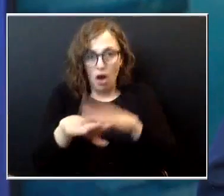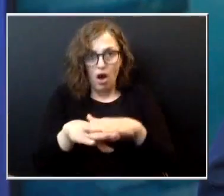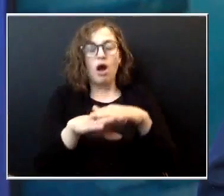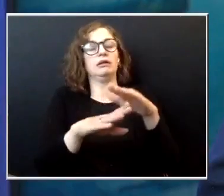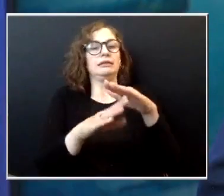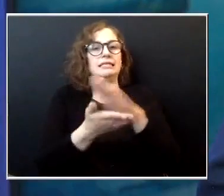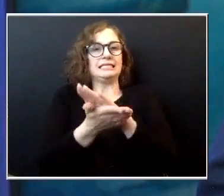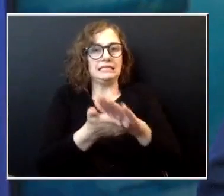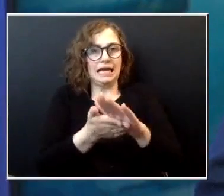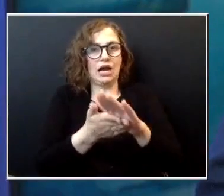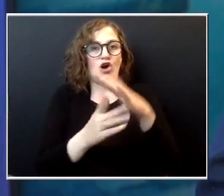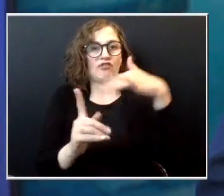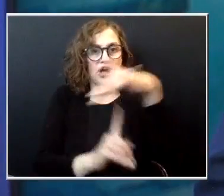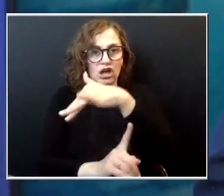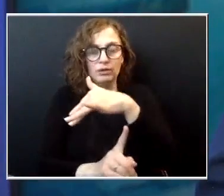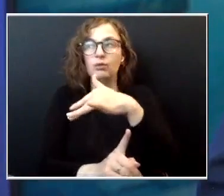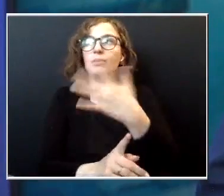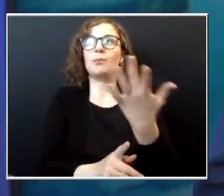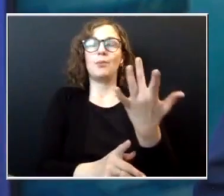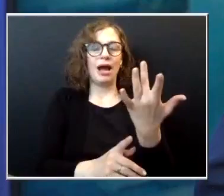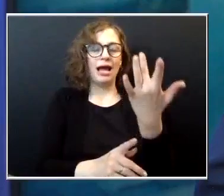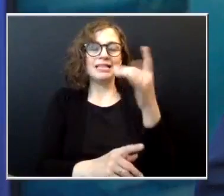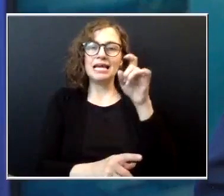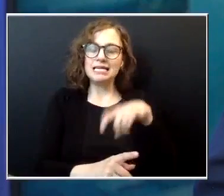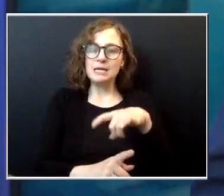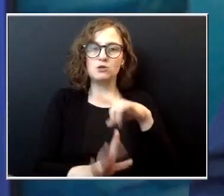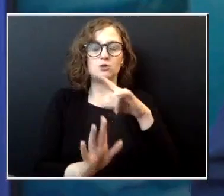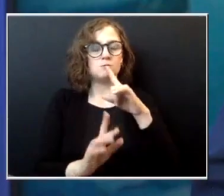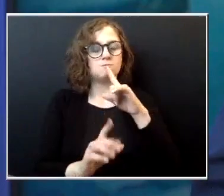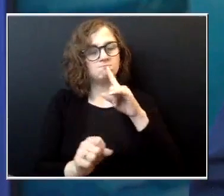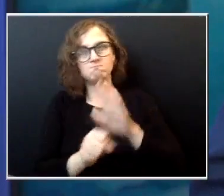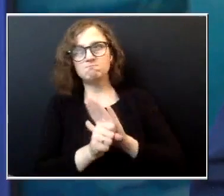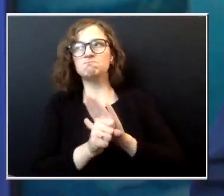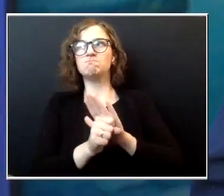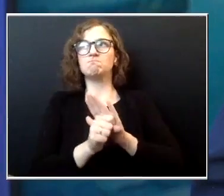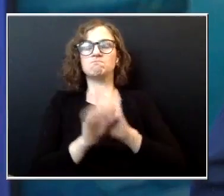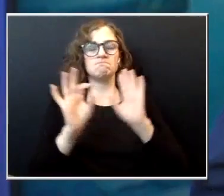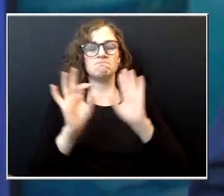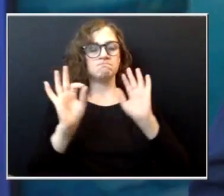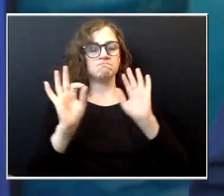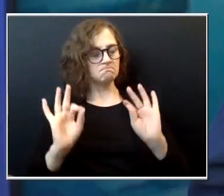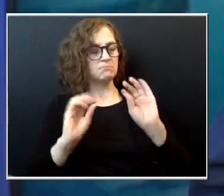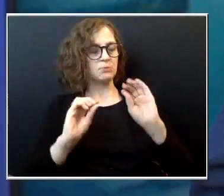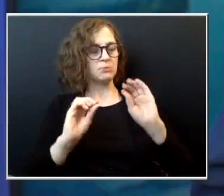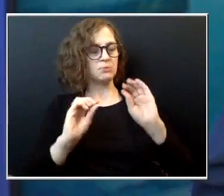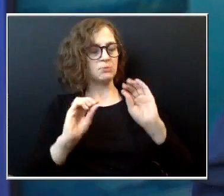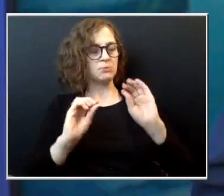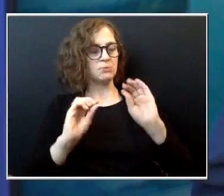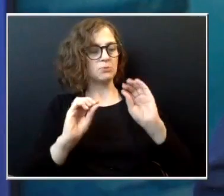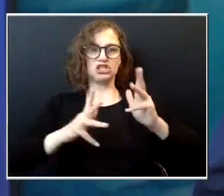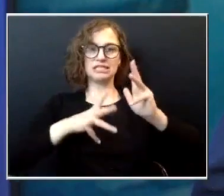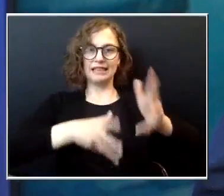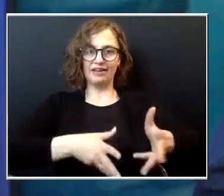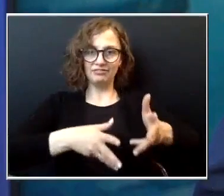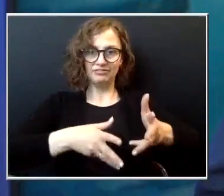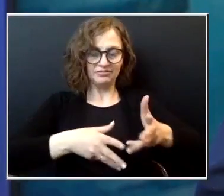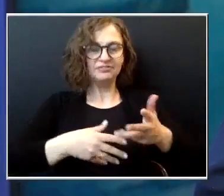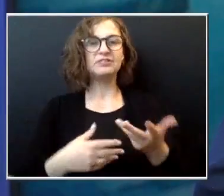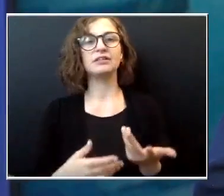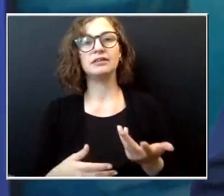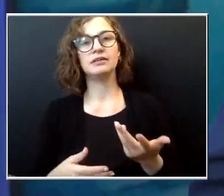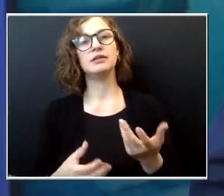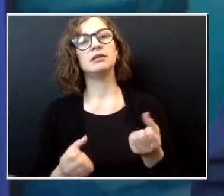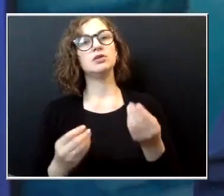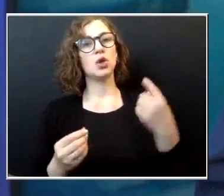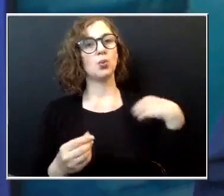no sponge in that patient's wound or cavity. And that's where that never event can come into play. So we have to protect that